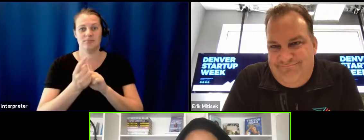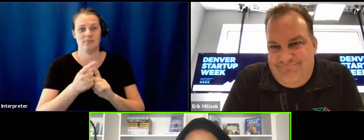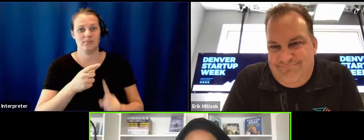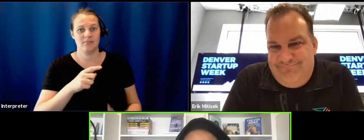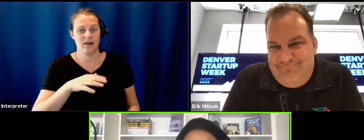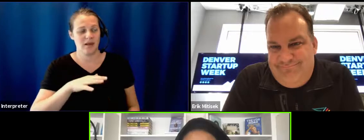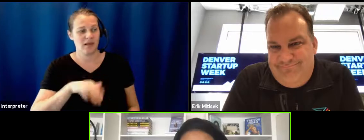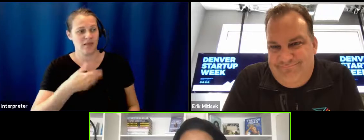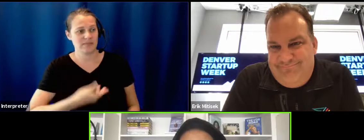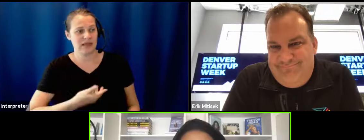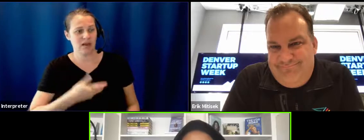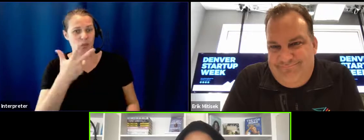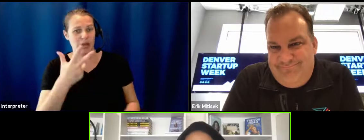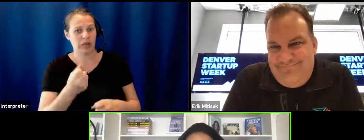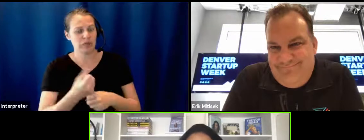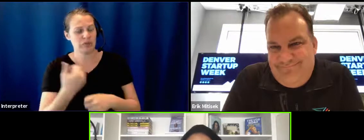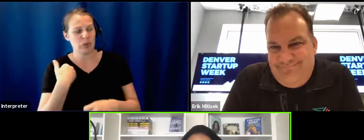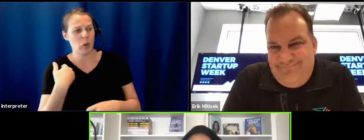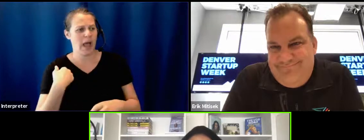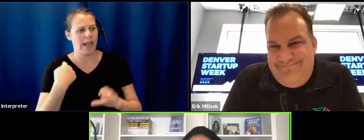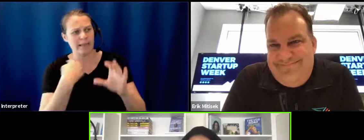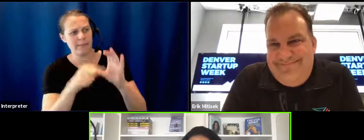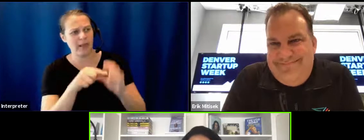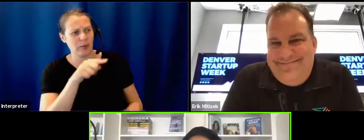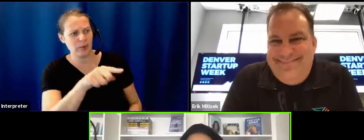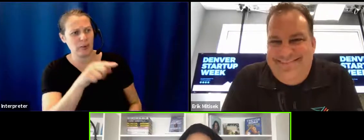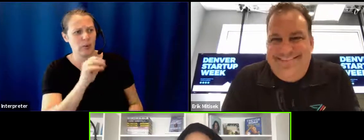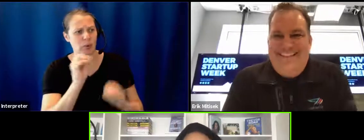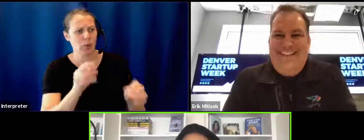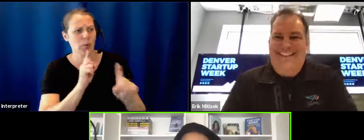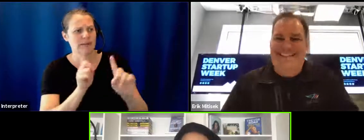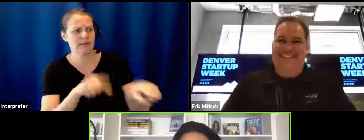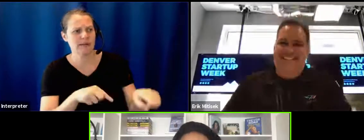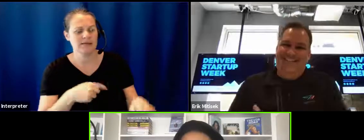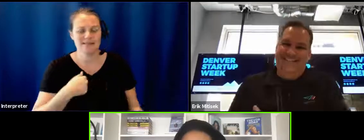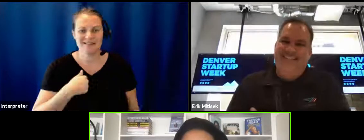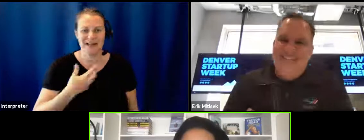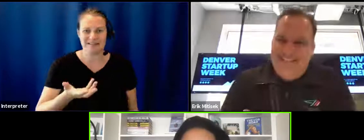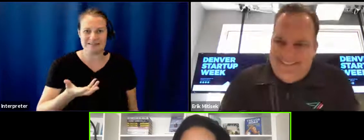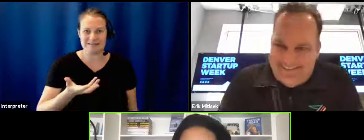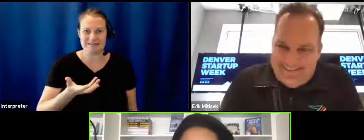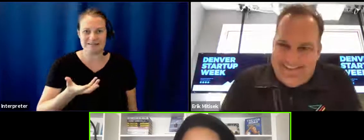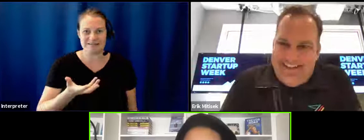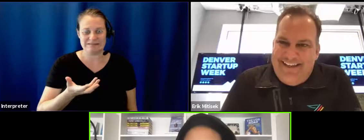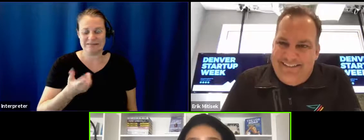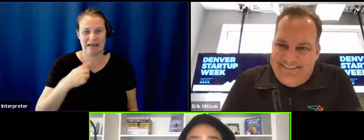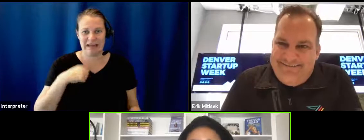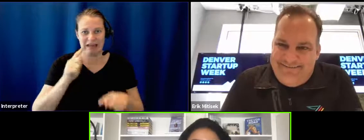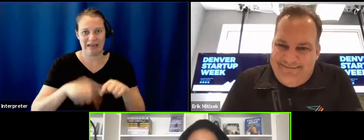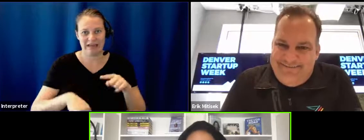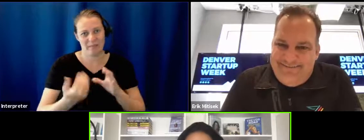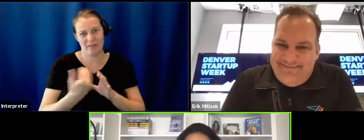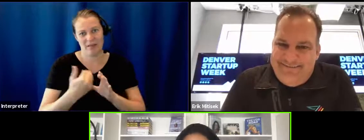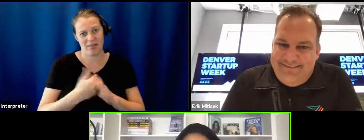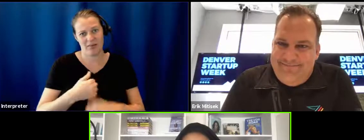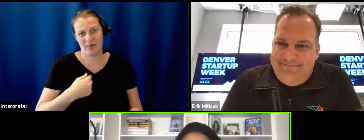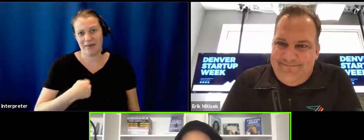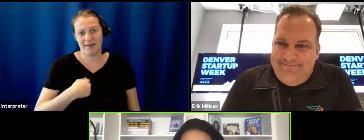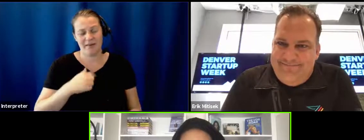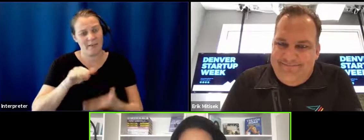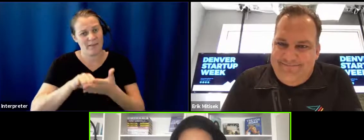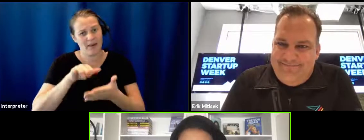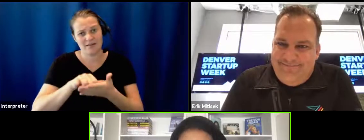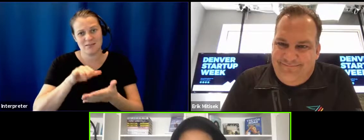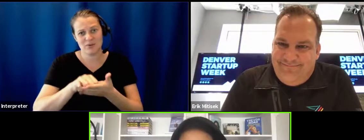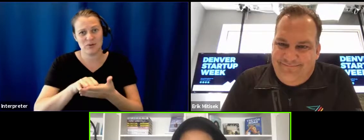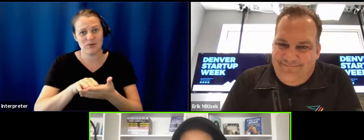back to their email 3 years ago. And I can't let that get me. I can't. It's yeah. just impossible. So I just say, think of all